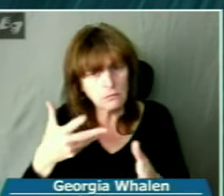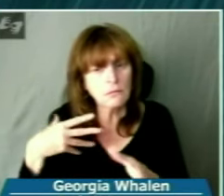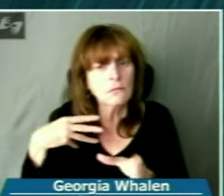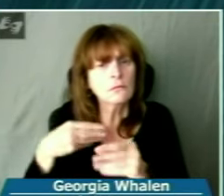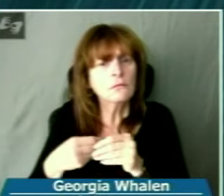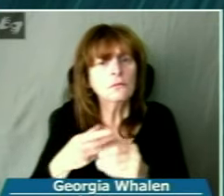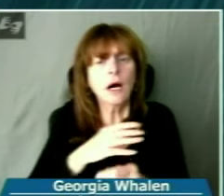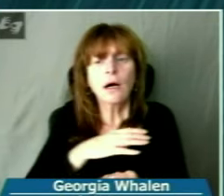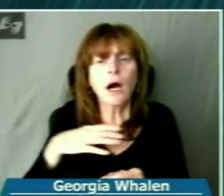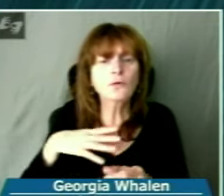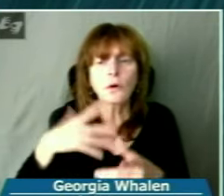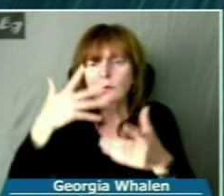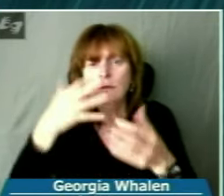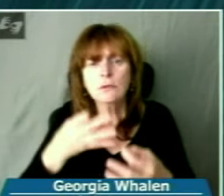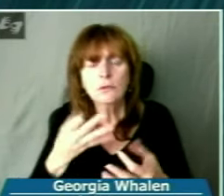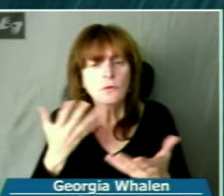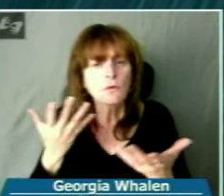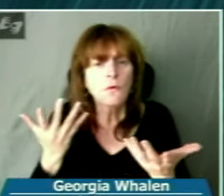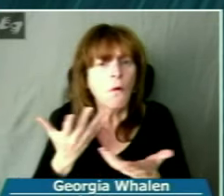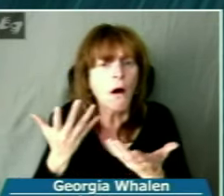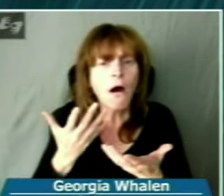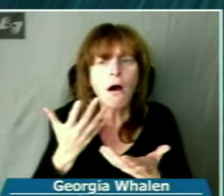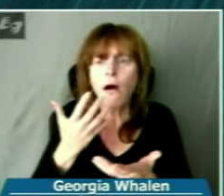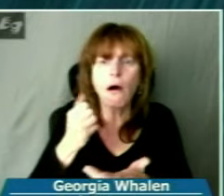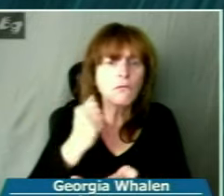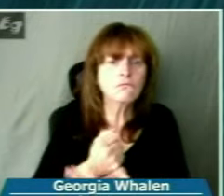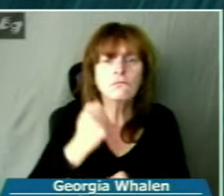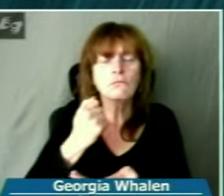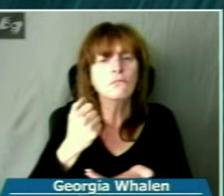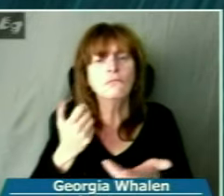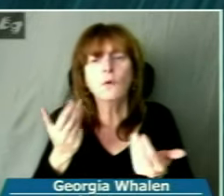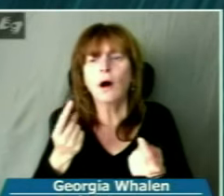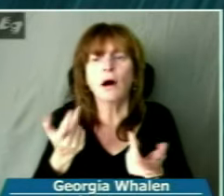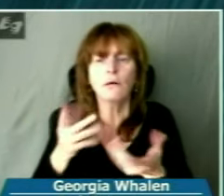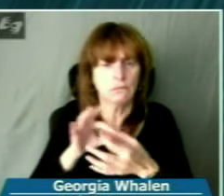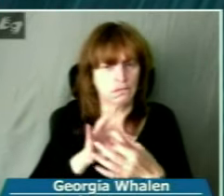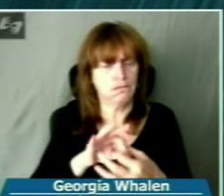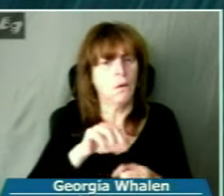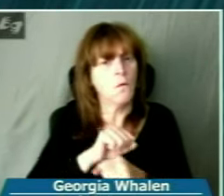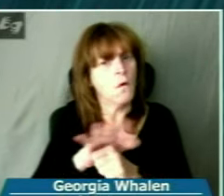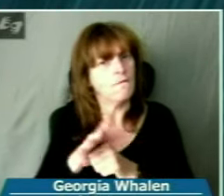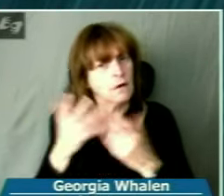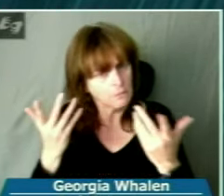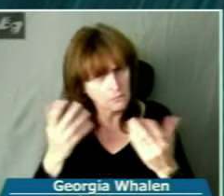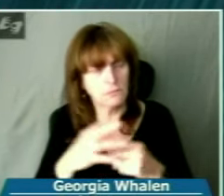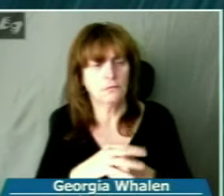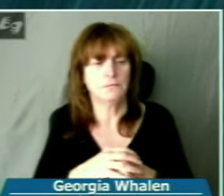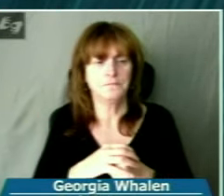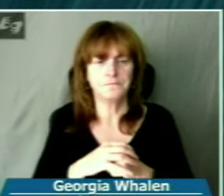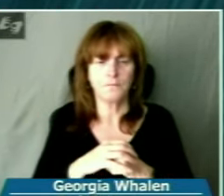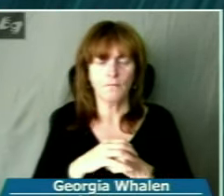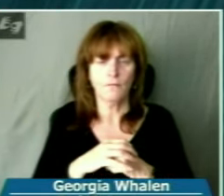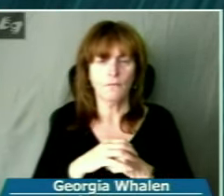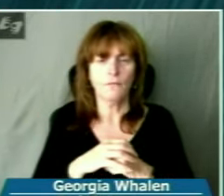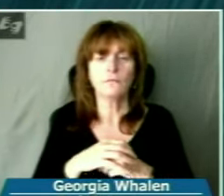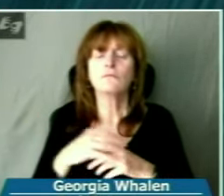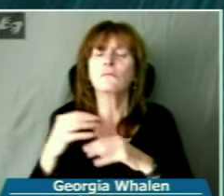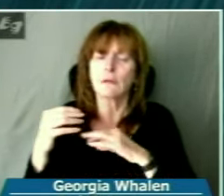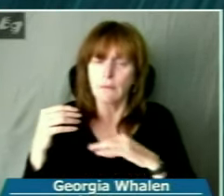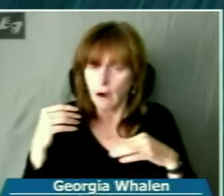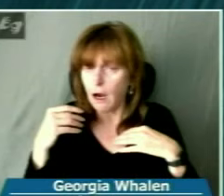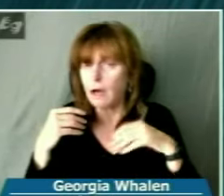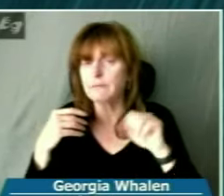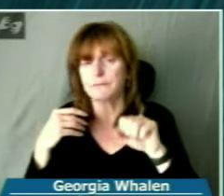decisions council made as it relates to COVID-19, please? Thank you, Mike. And yeah, it was a good, productive